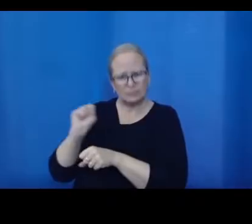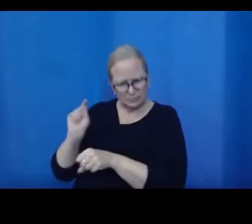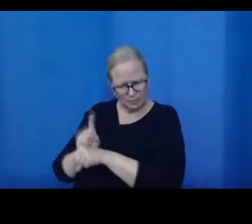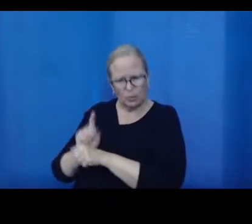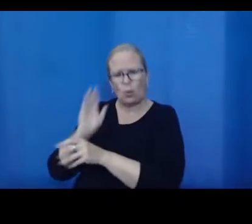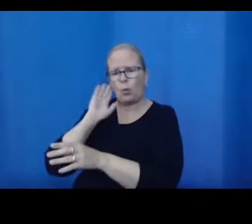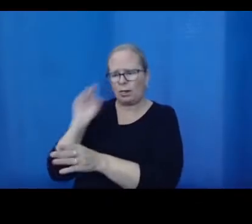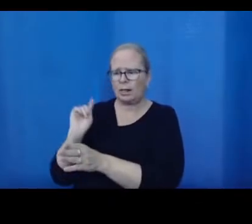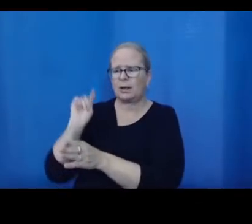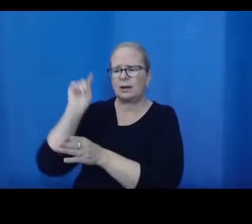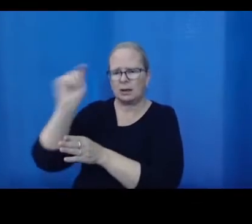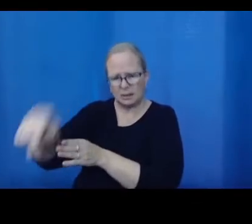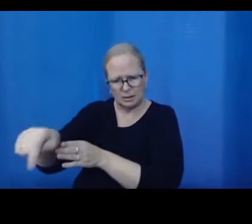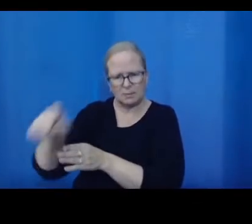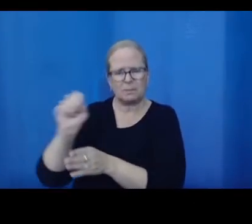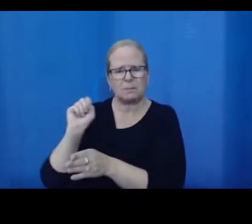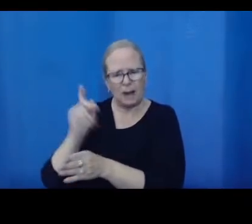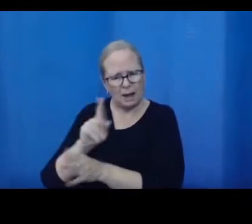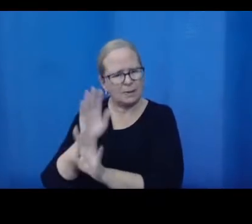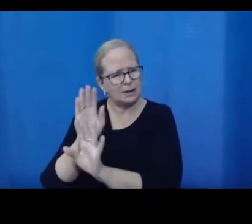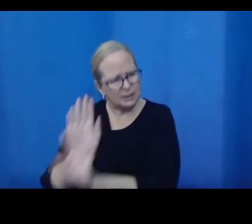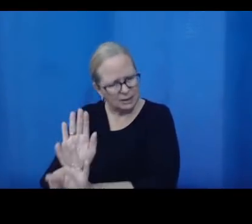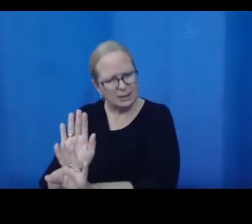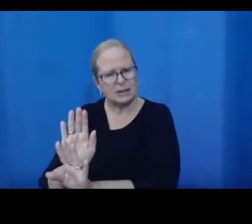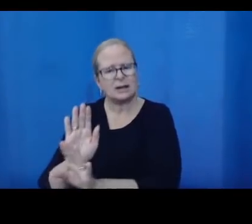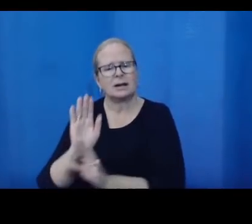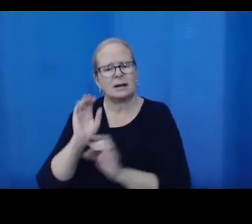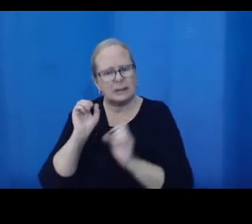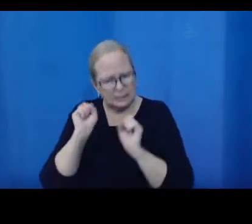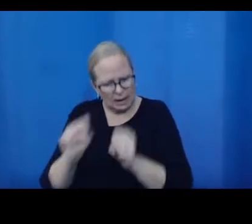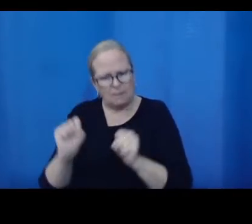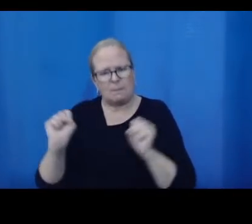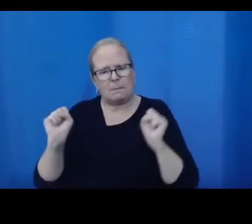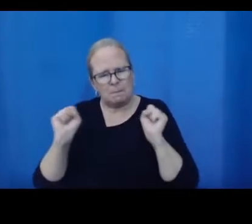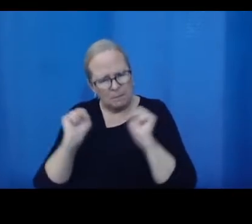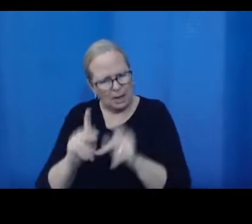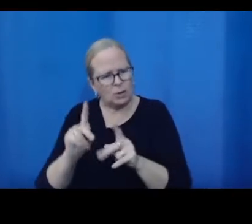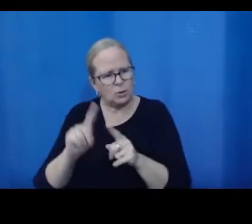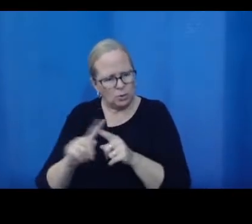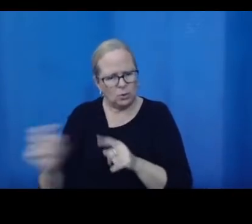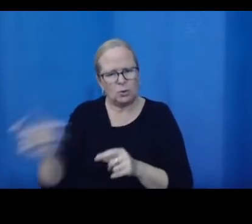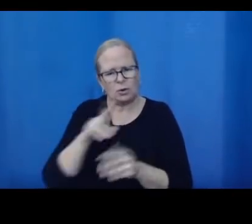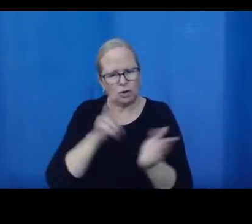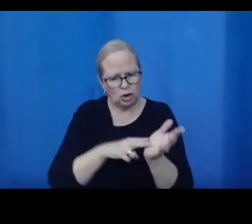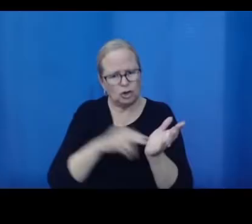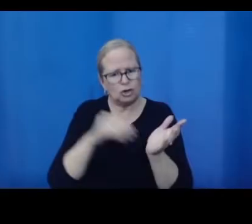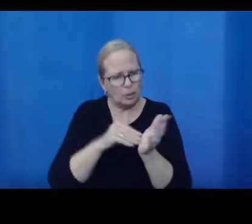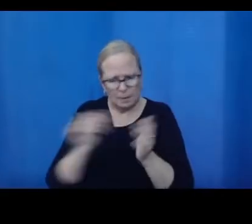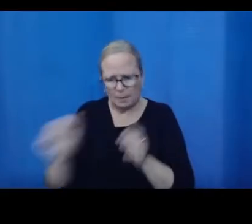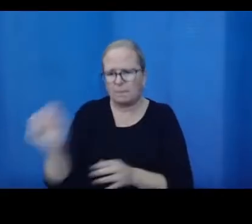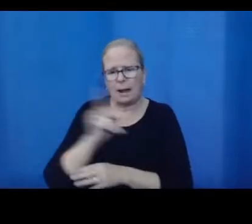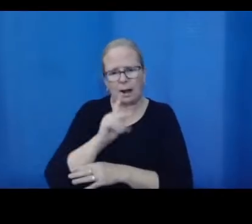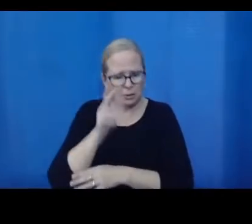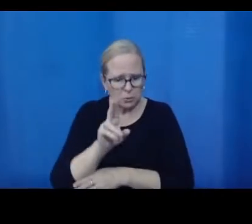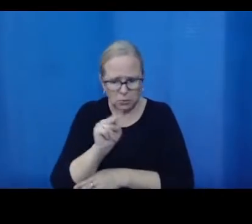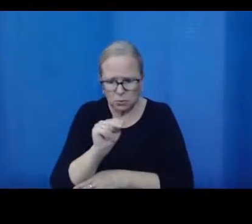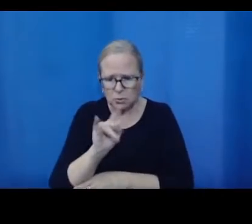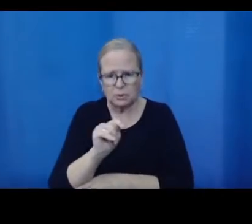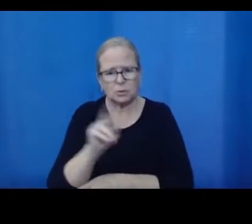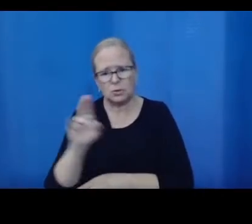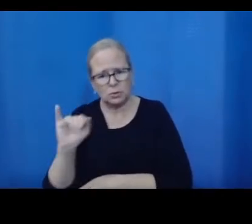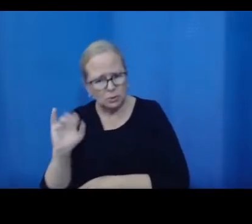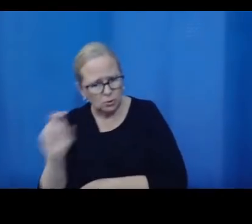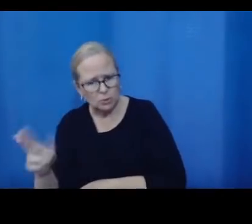able to go back to that unit. It just means right now, it just isn't something that maybe they can do in